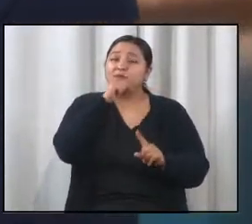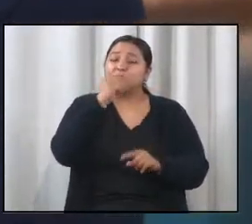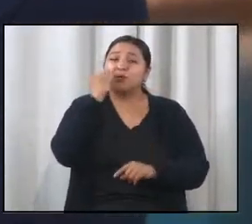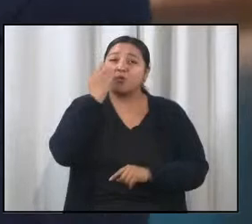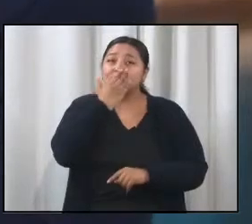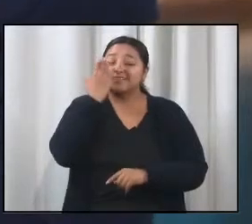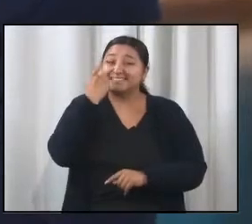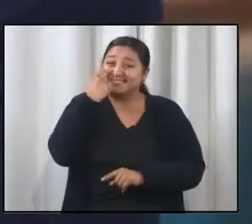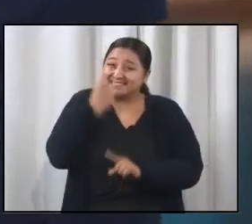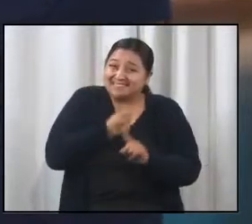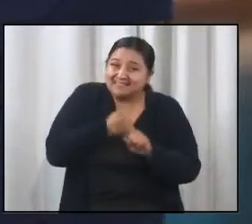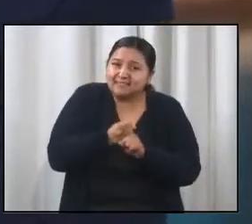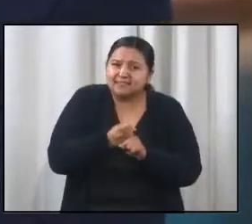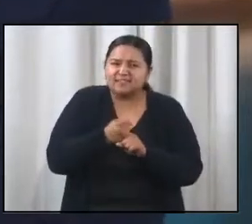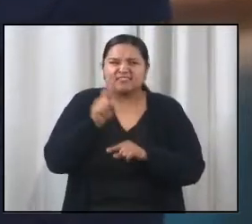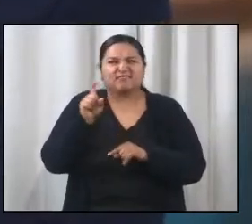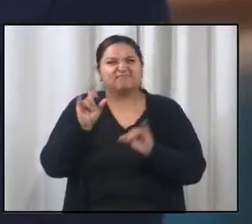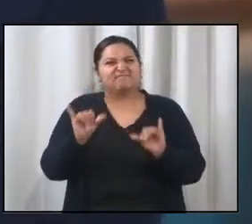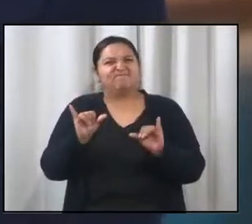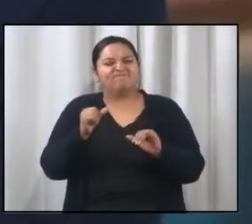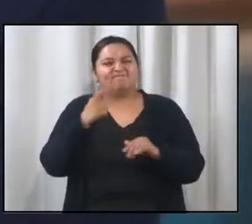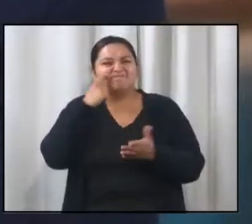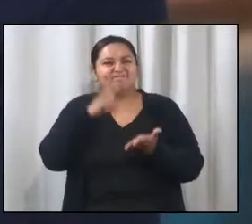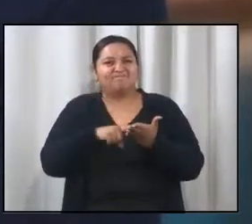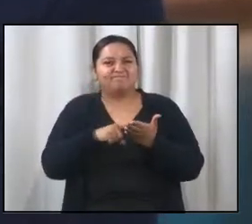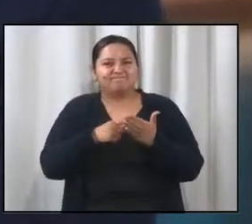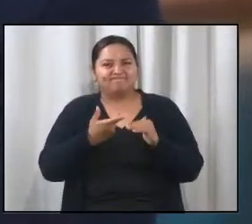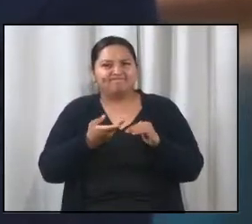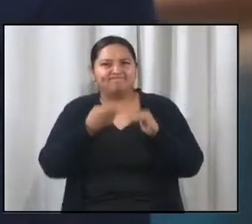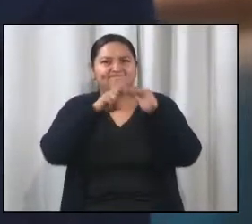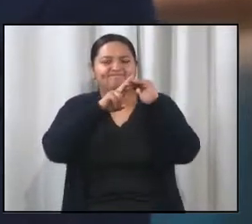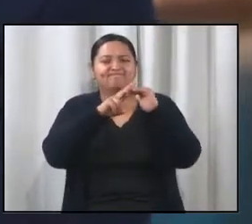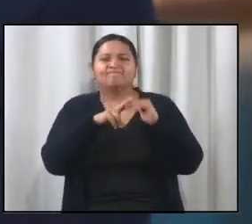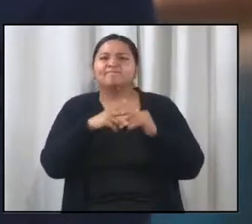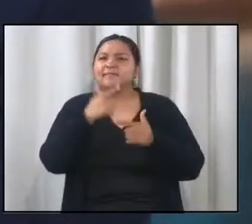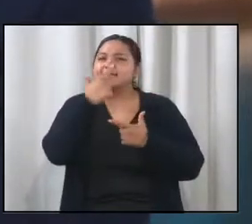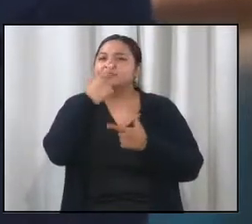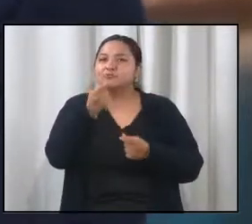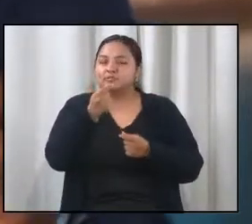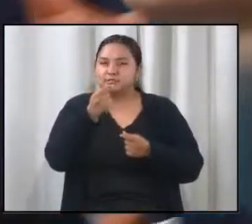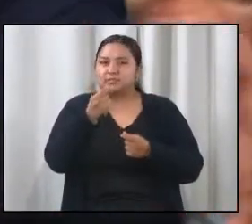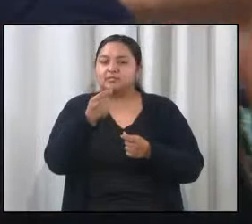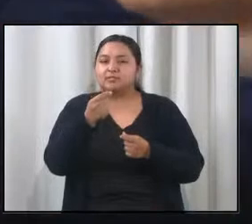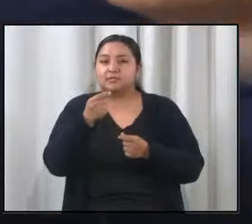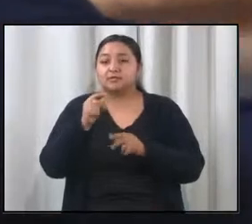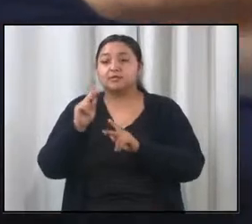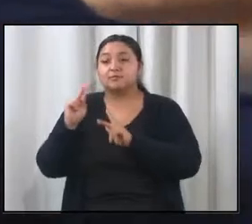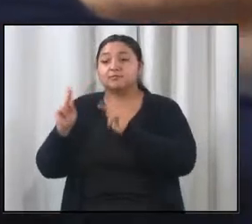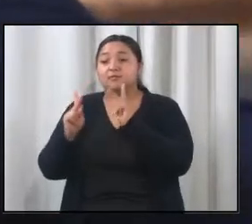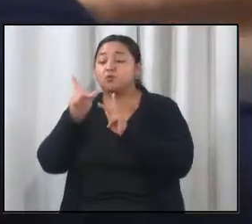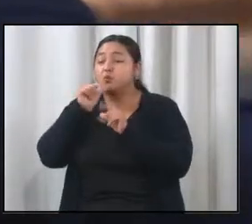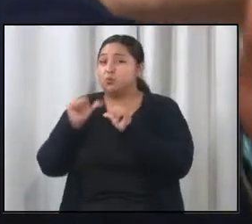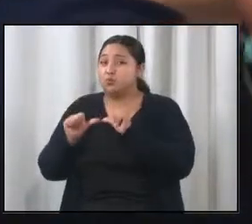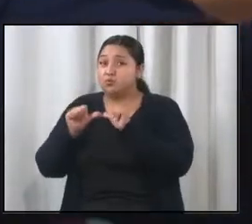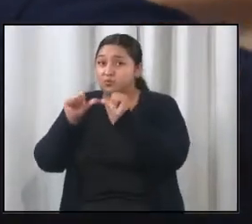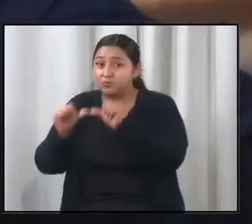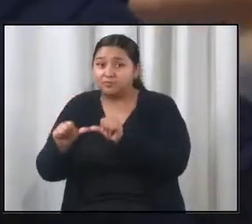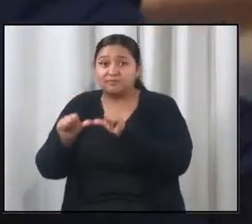means of that share, we have fewer individuals experiencing chronic homelessness than we had in the